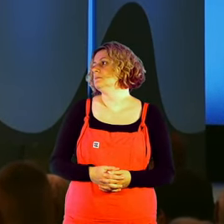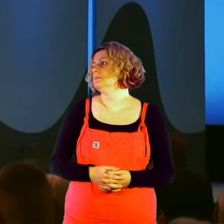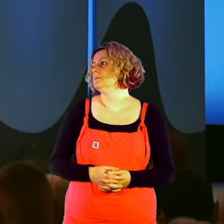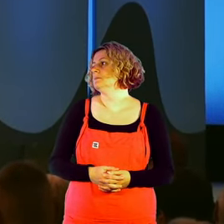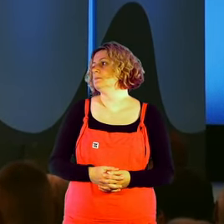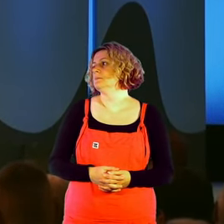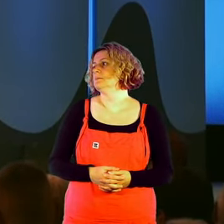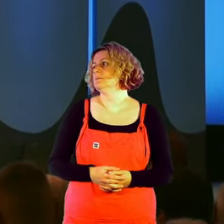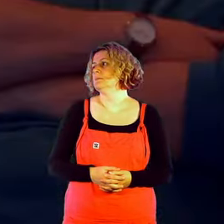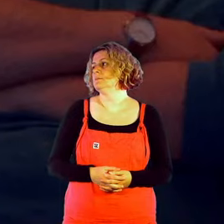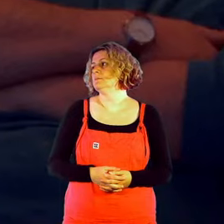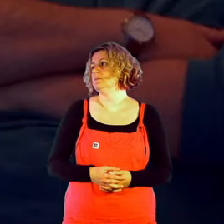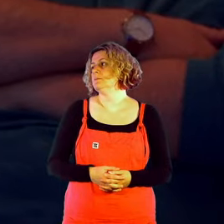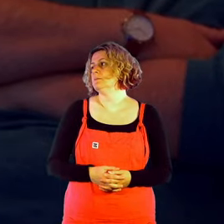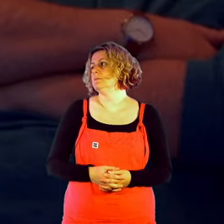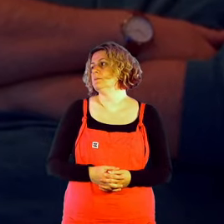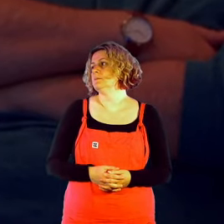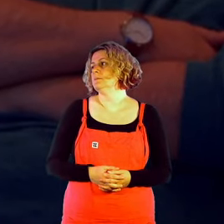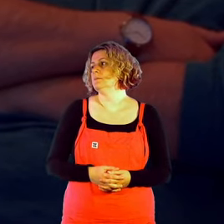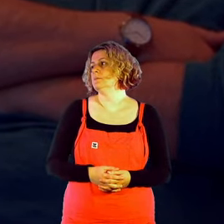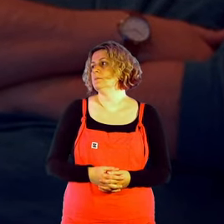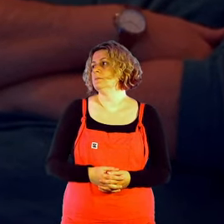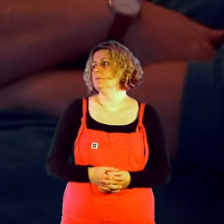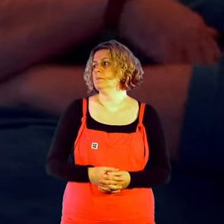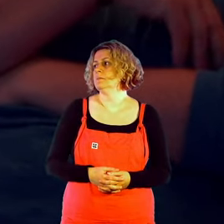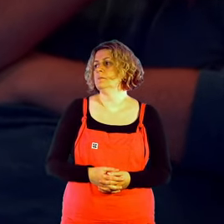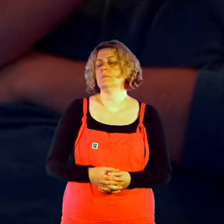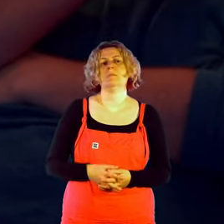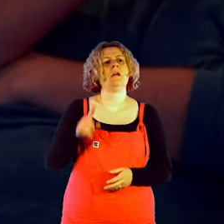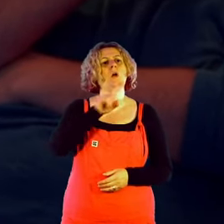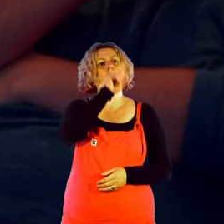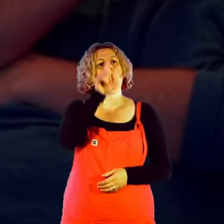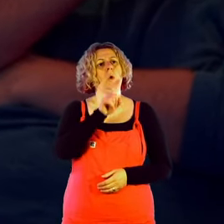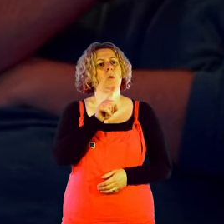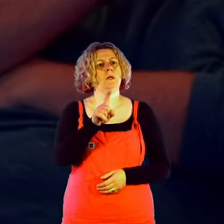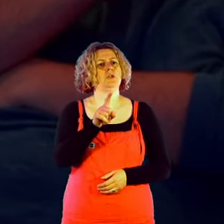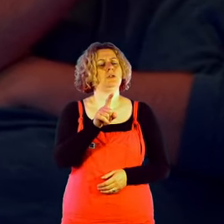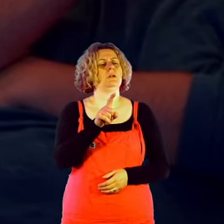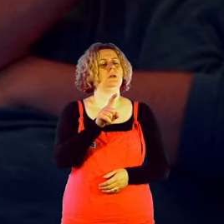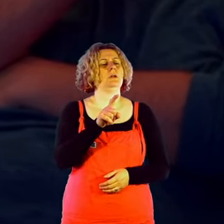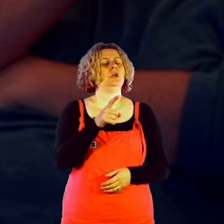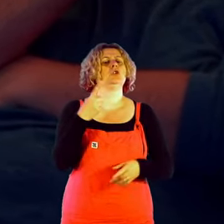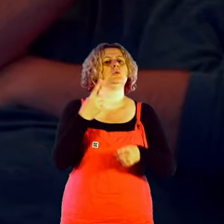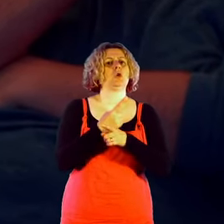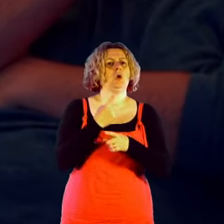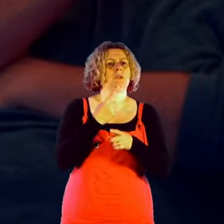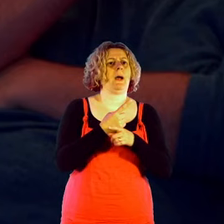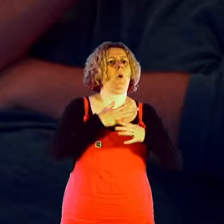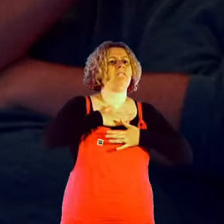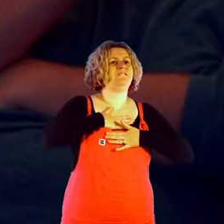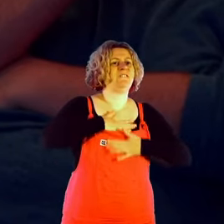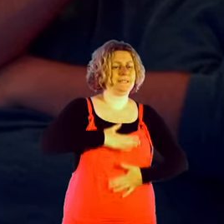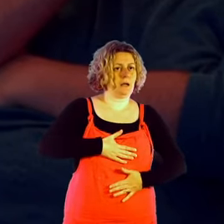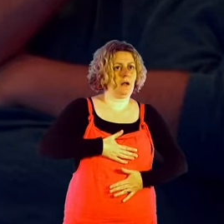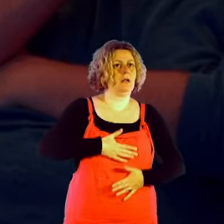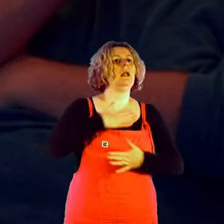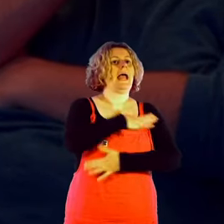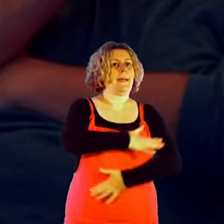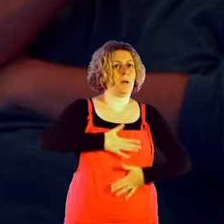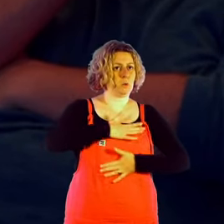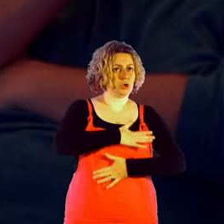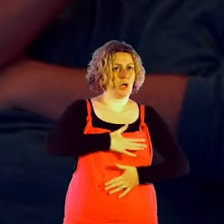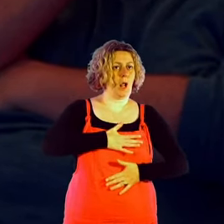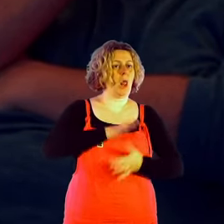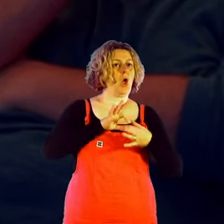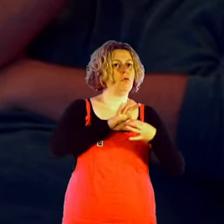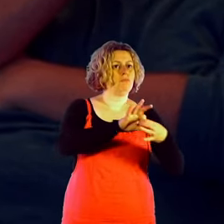It's a question. So you talked about the physical, emotional, relational, spiritual brokenness. And I was just